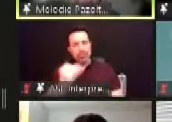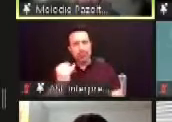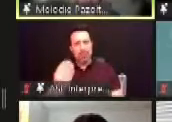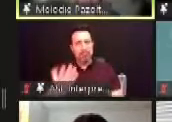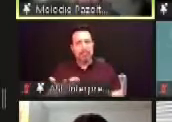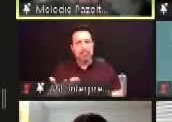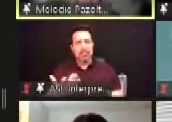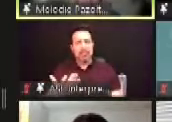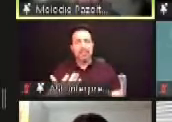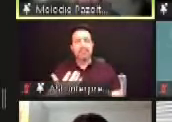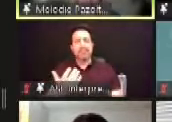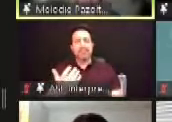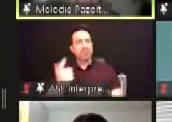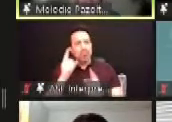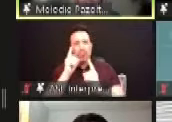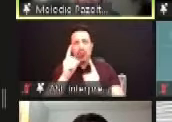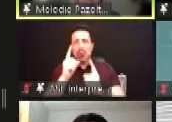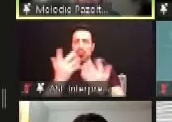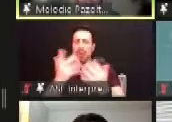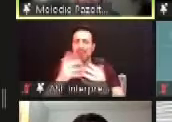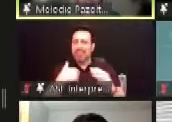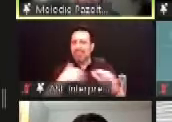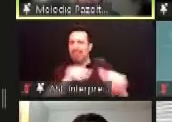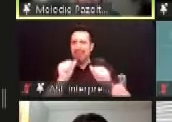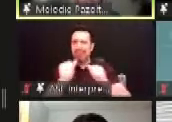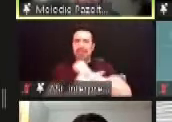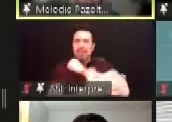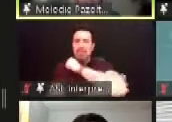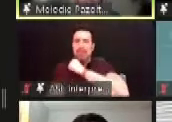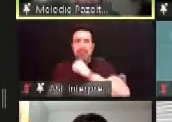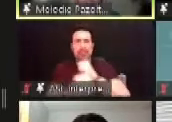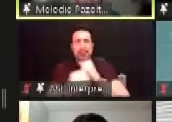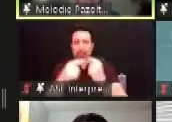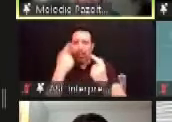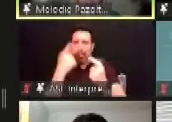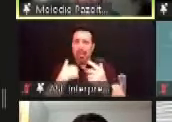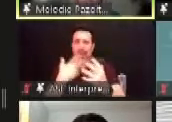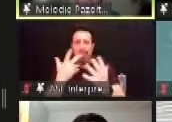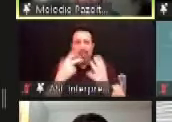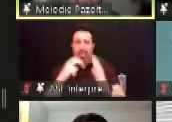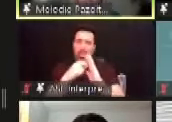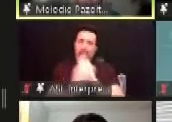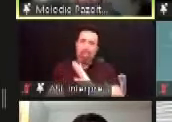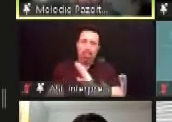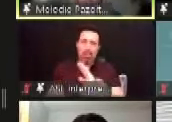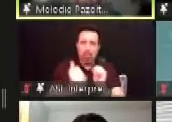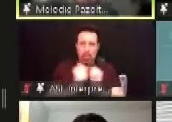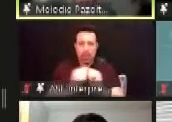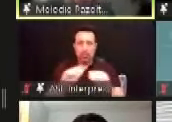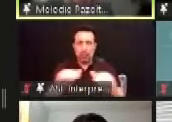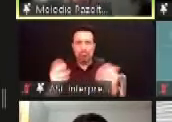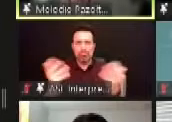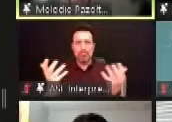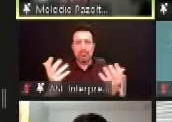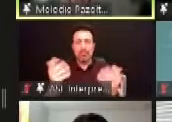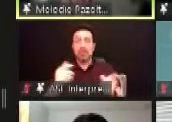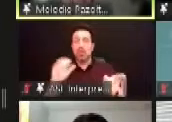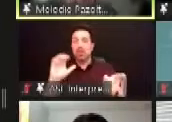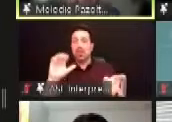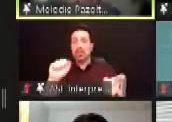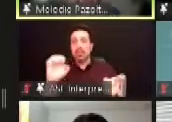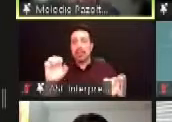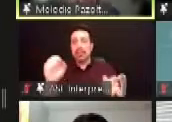An opportunity to escape from poverty that was trying to swallow her life and her children's lives. Her case manager referred